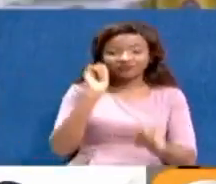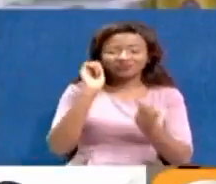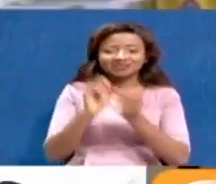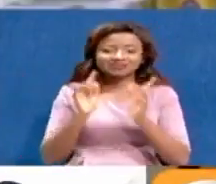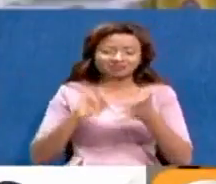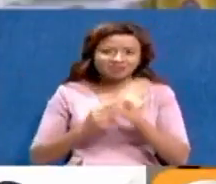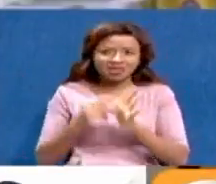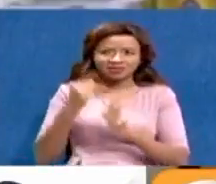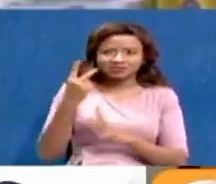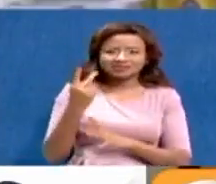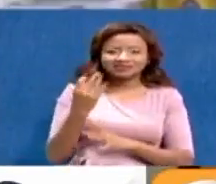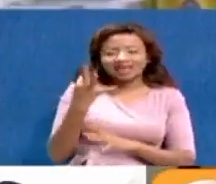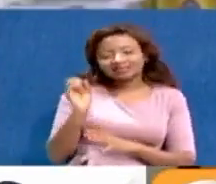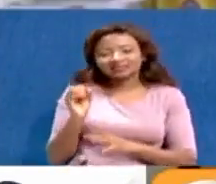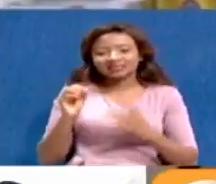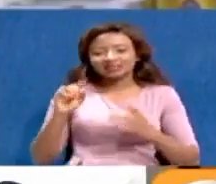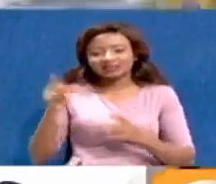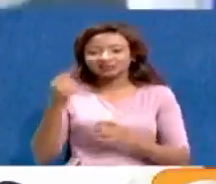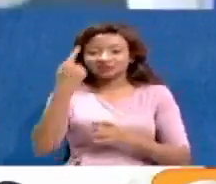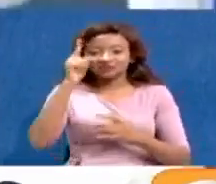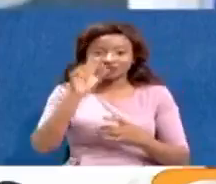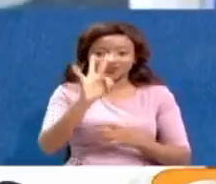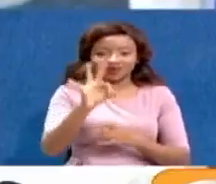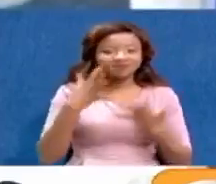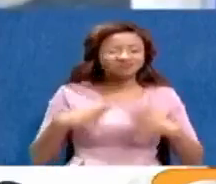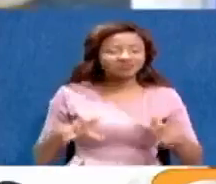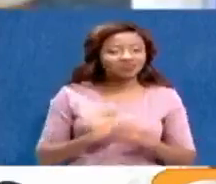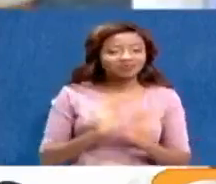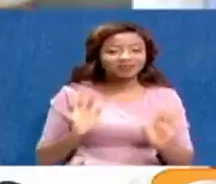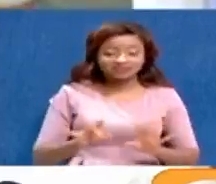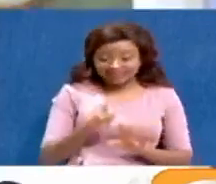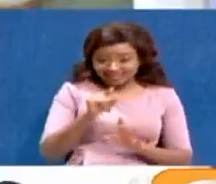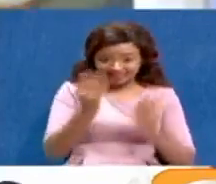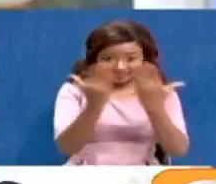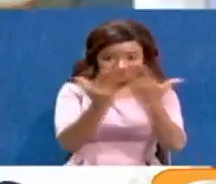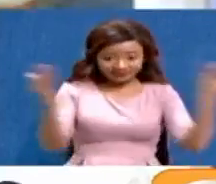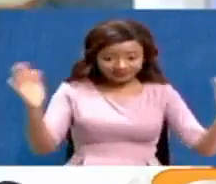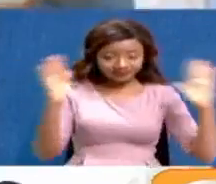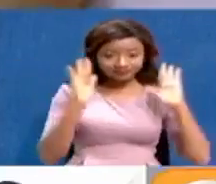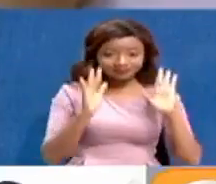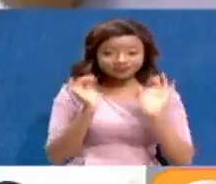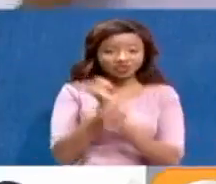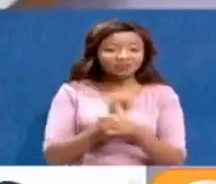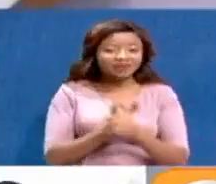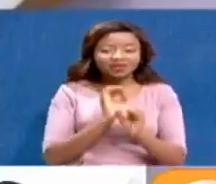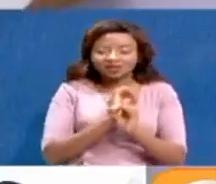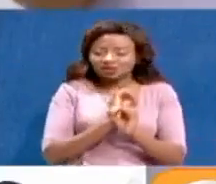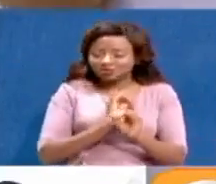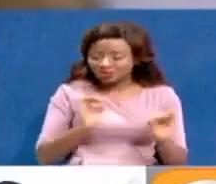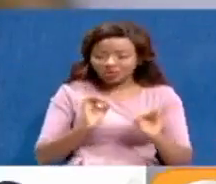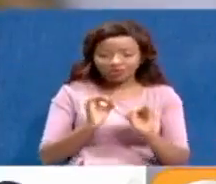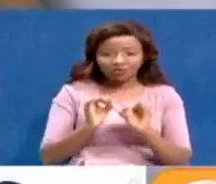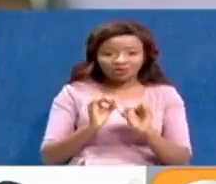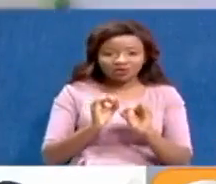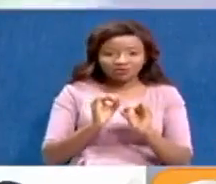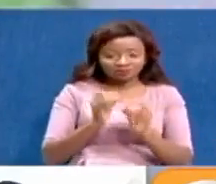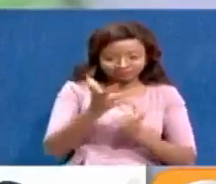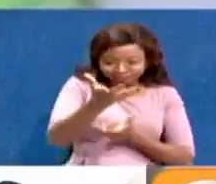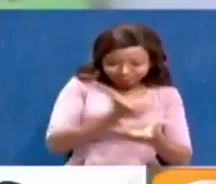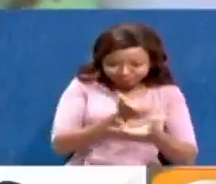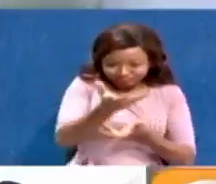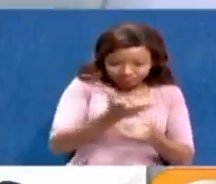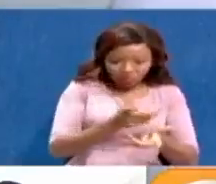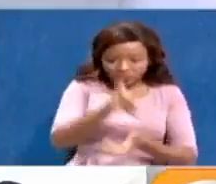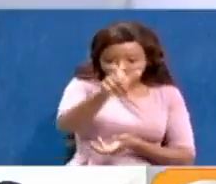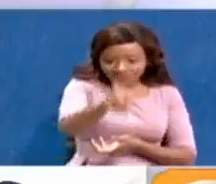pengine 3, 4 hizo ni 30,000 kwa siku. The booth was designed to ensure 0 exposure between the patient and the